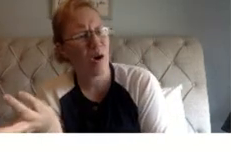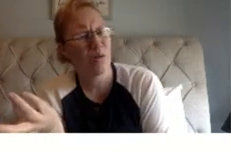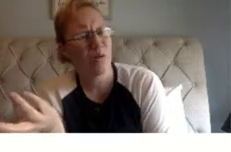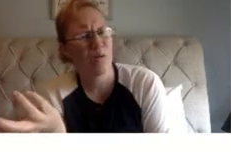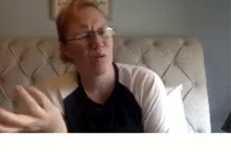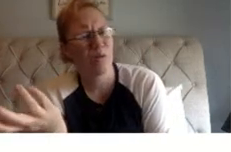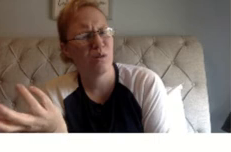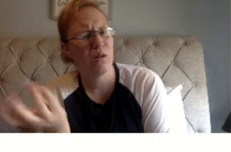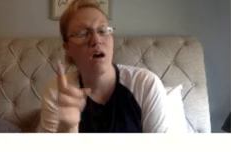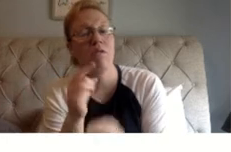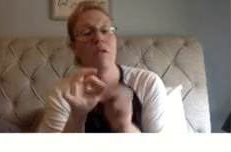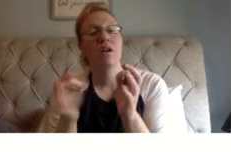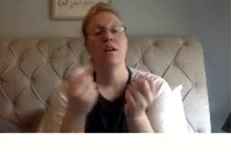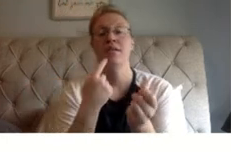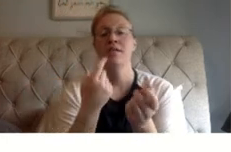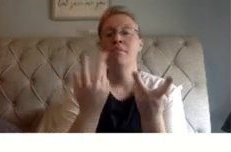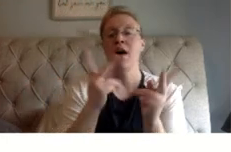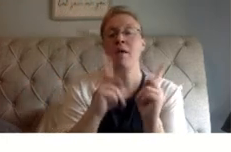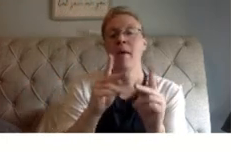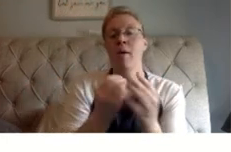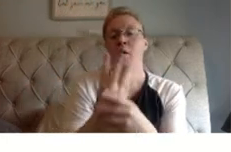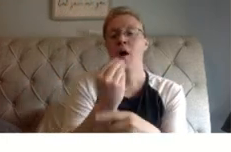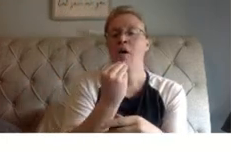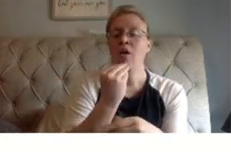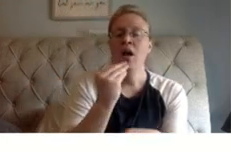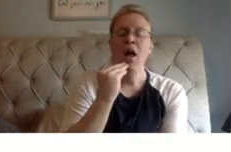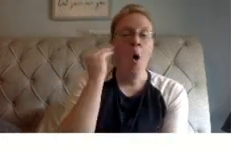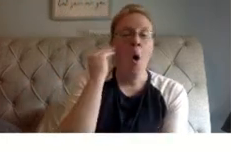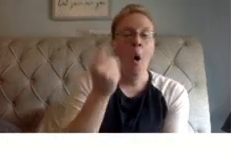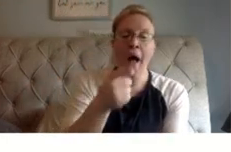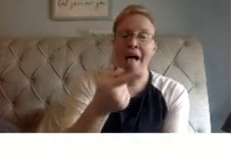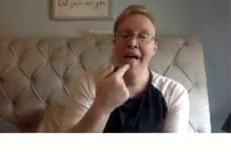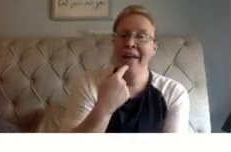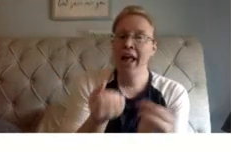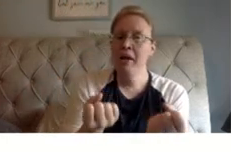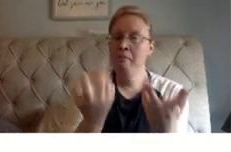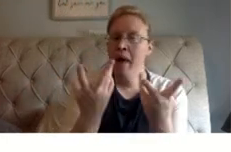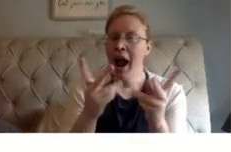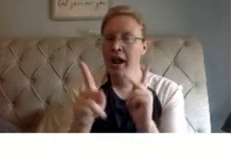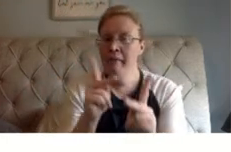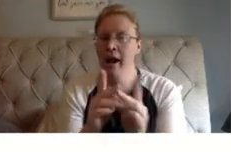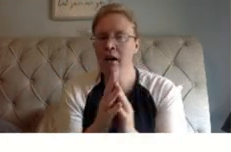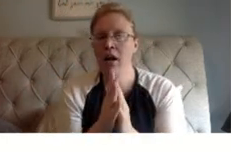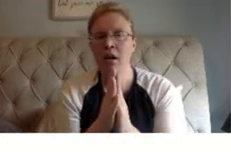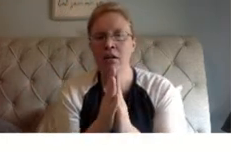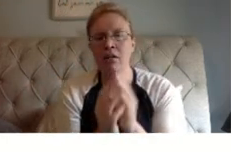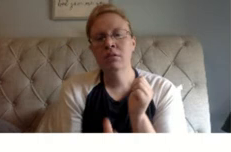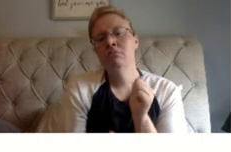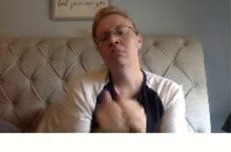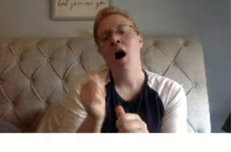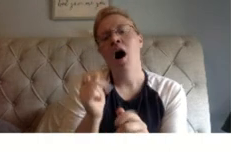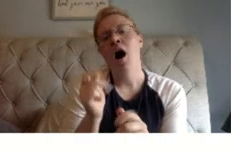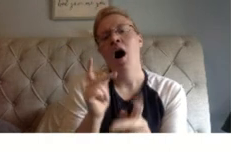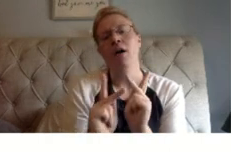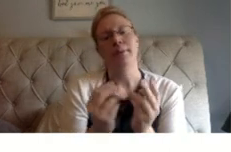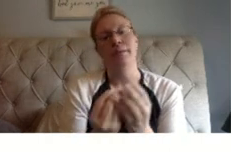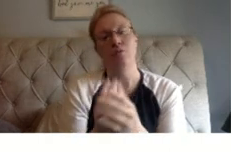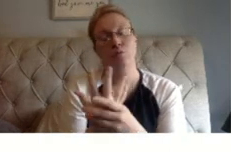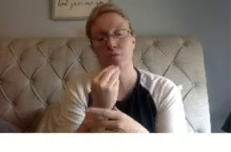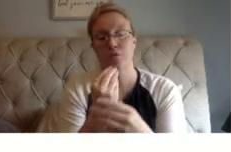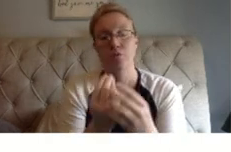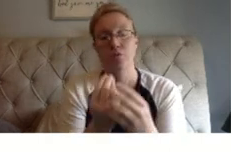The first sentence says, many people grow food at home. So right there it tells us many people. Most people start growing food in the spring. So we're